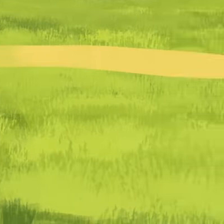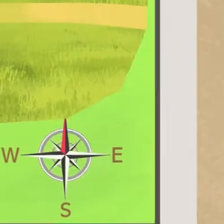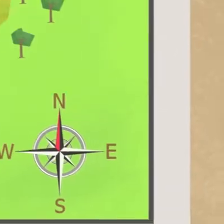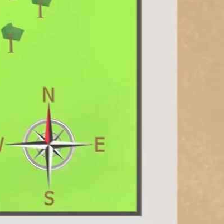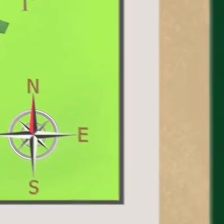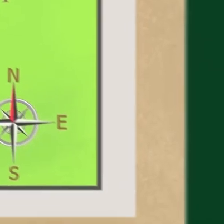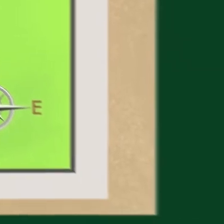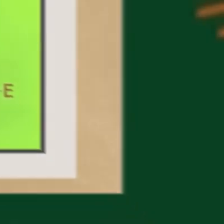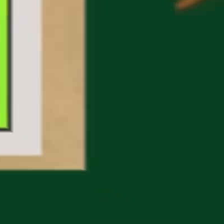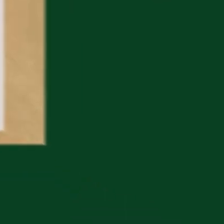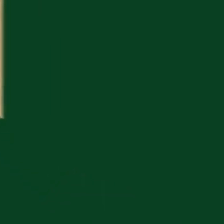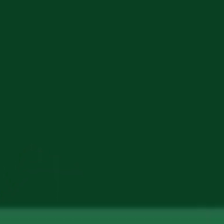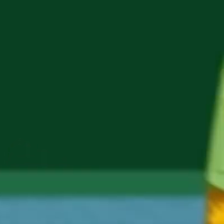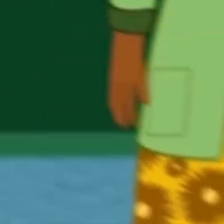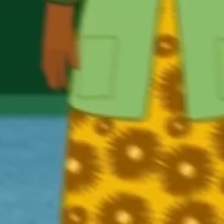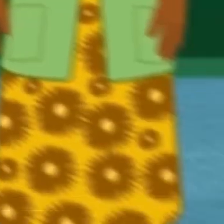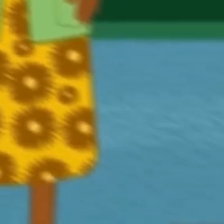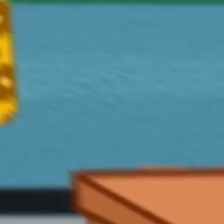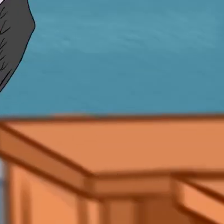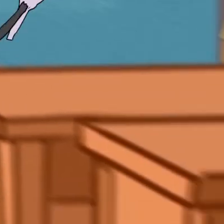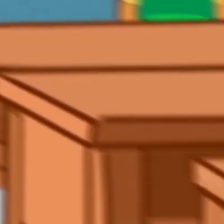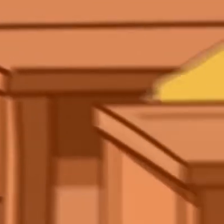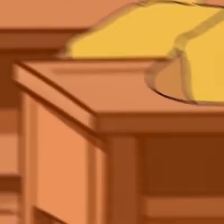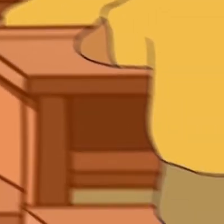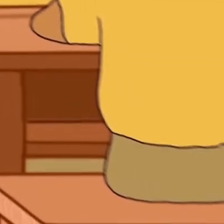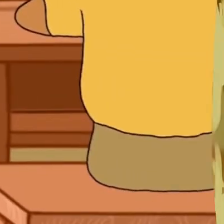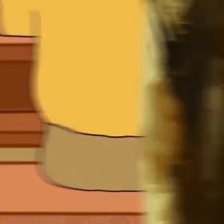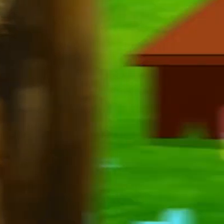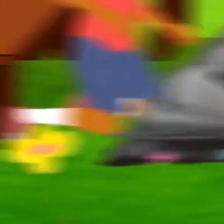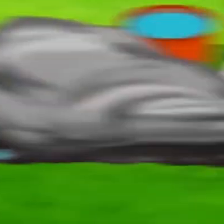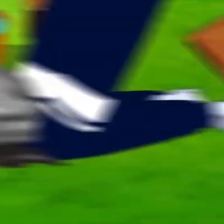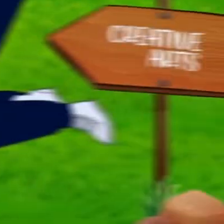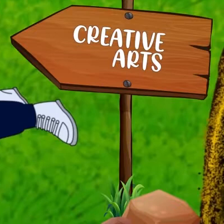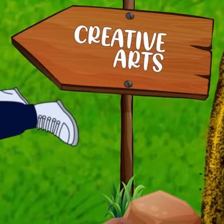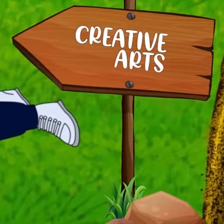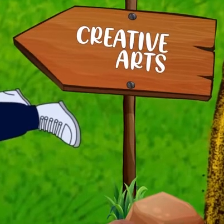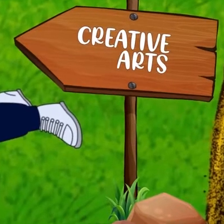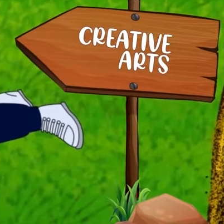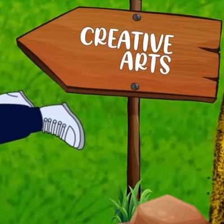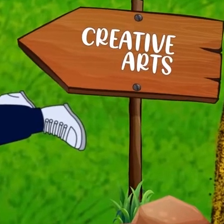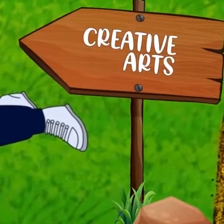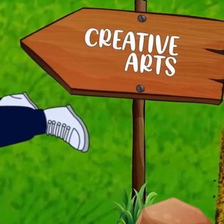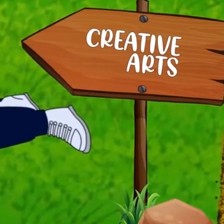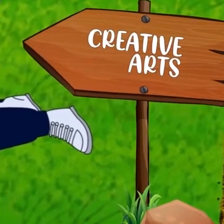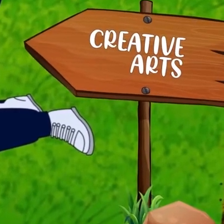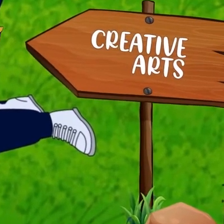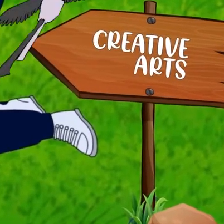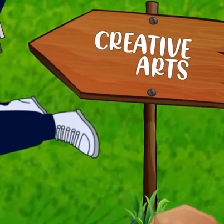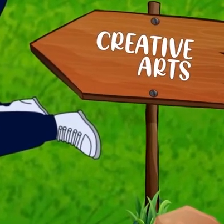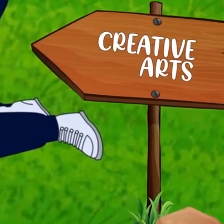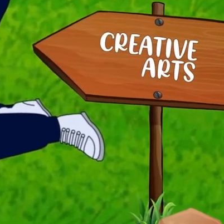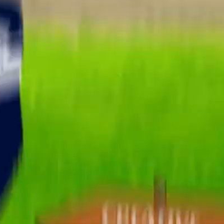I and my friend, we love to learn. We are happy when we learn. I and my